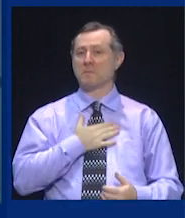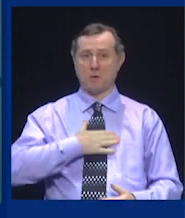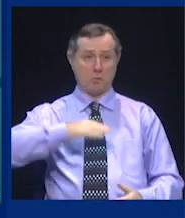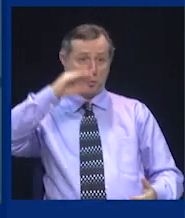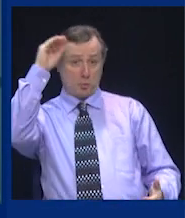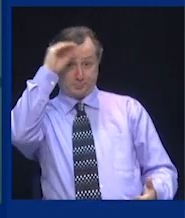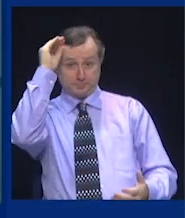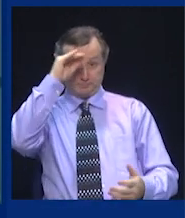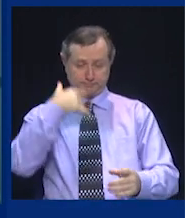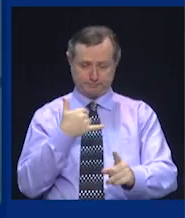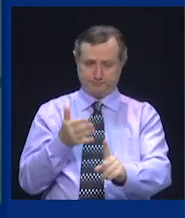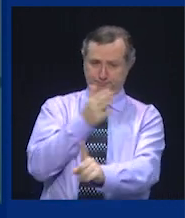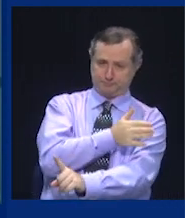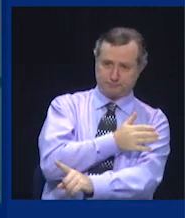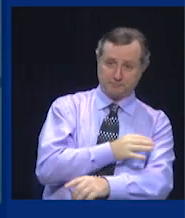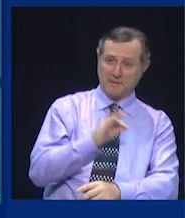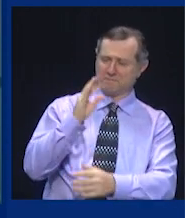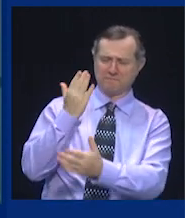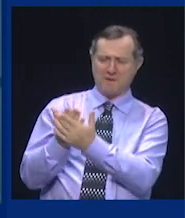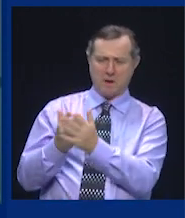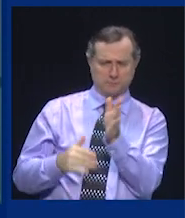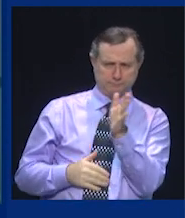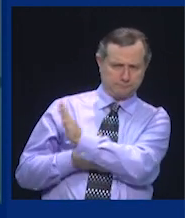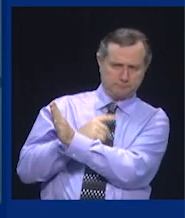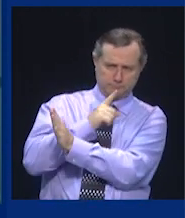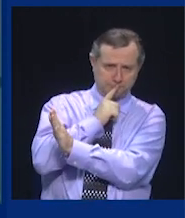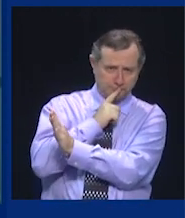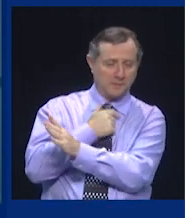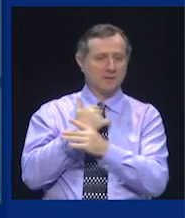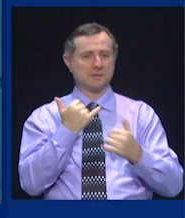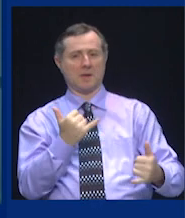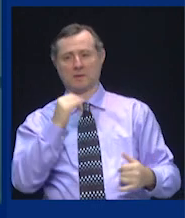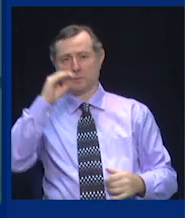a fact. Okay, so what do we do now?